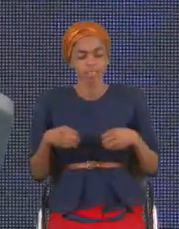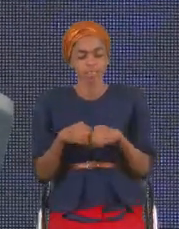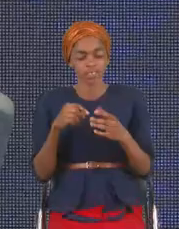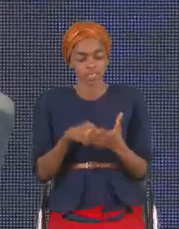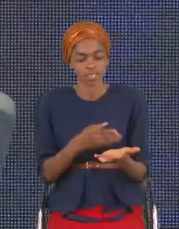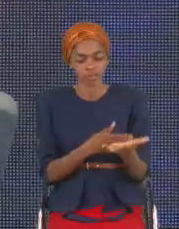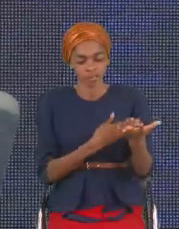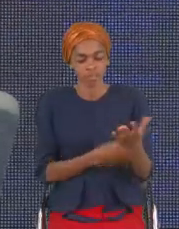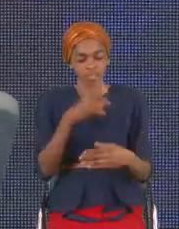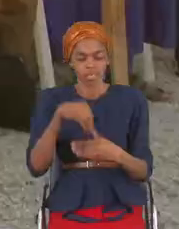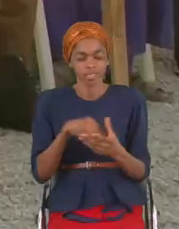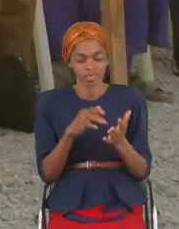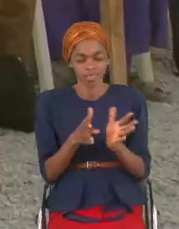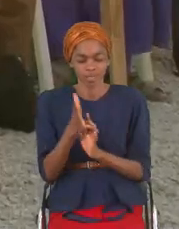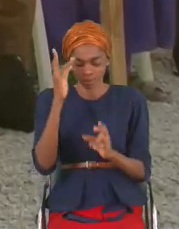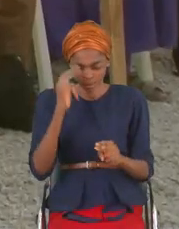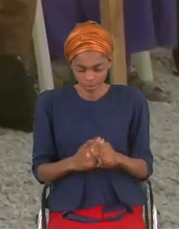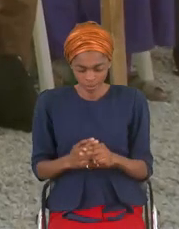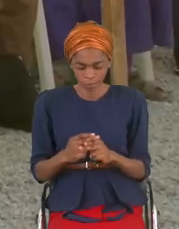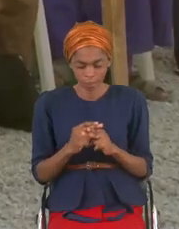morning, in Jesus' name.